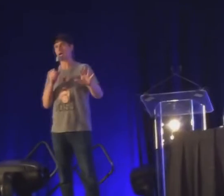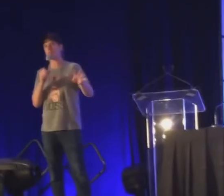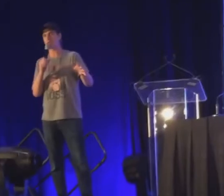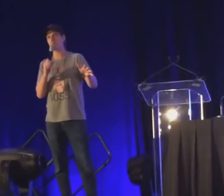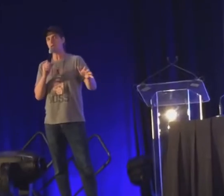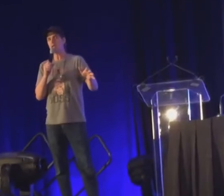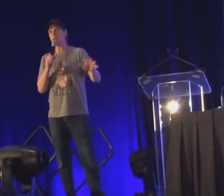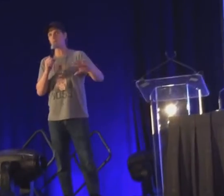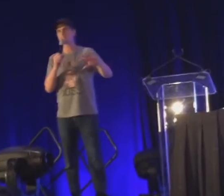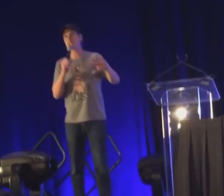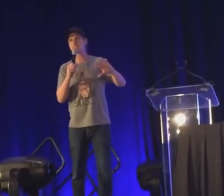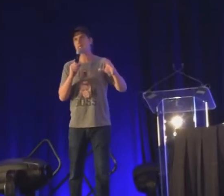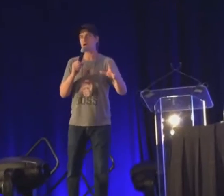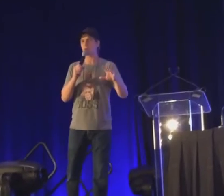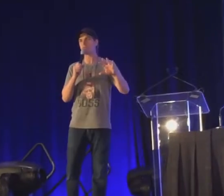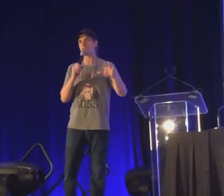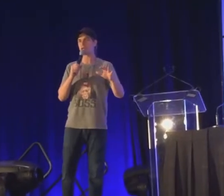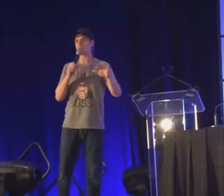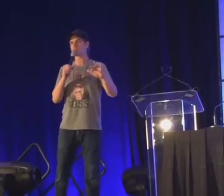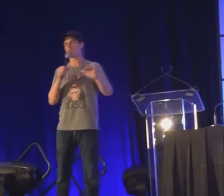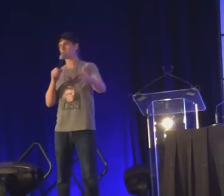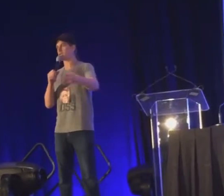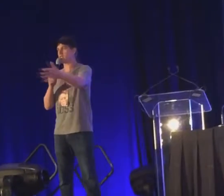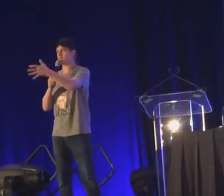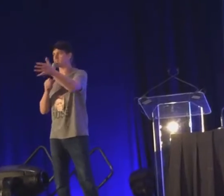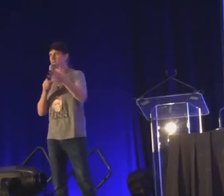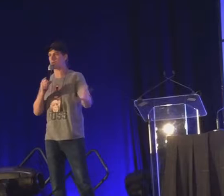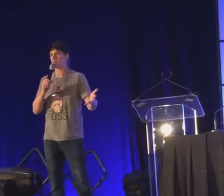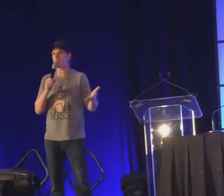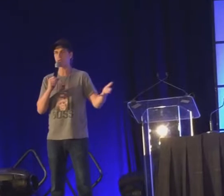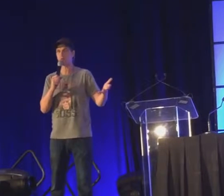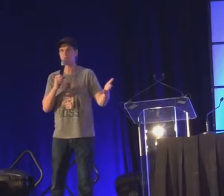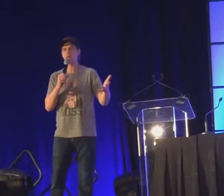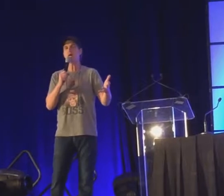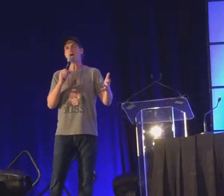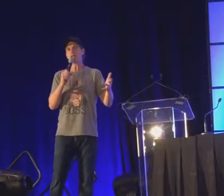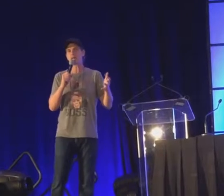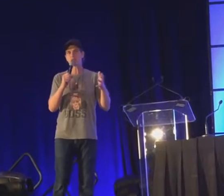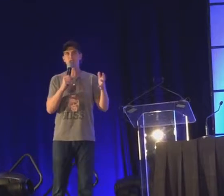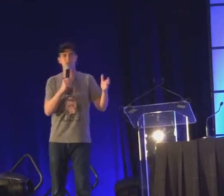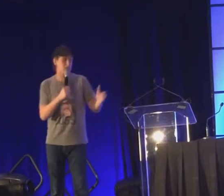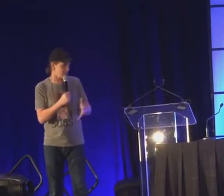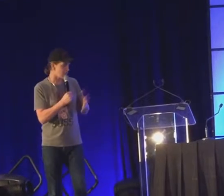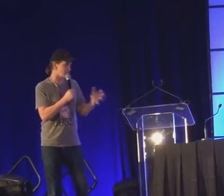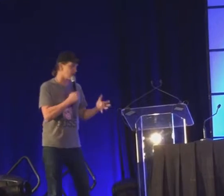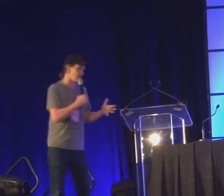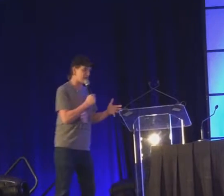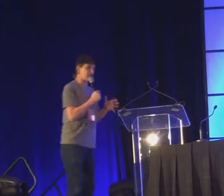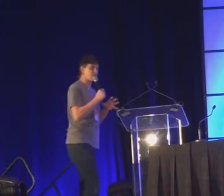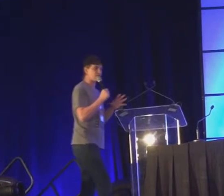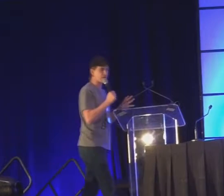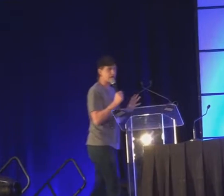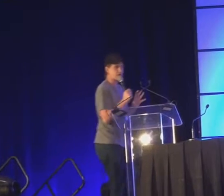but it wasn't like now where I feel like if someone here was like, hey, we're gonna make a movie, like with the technology